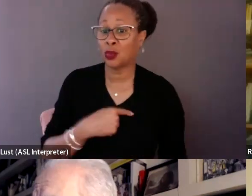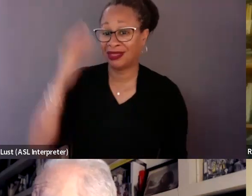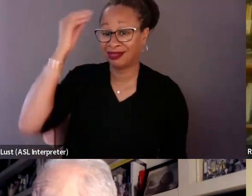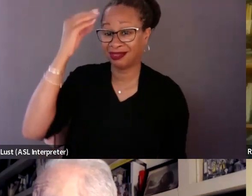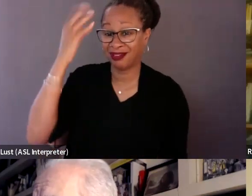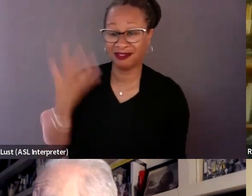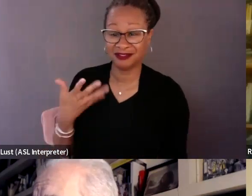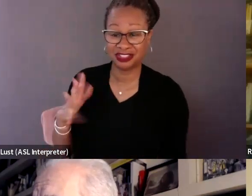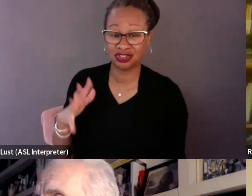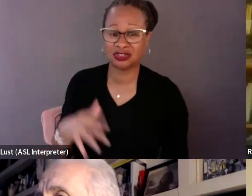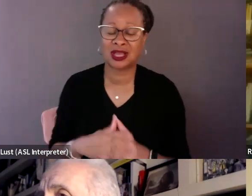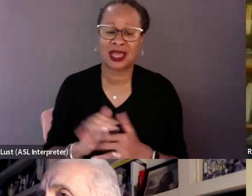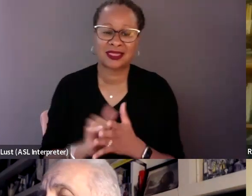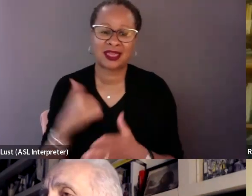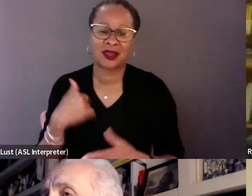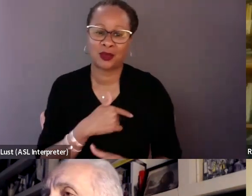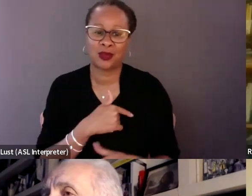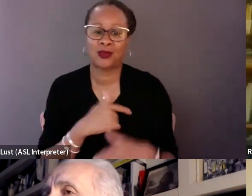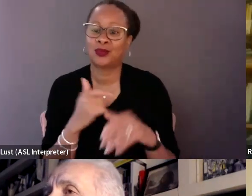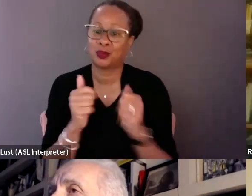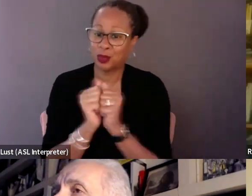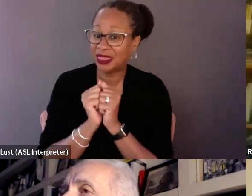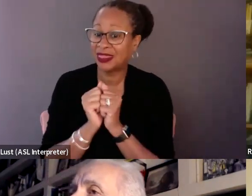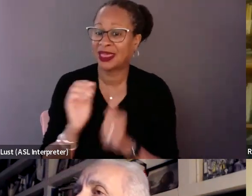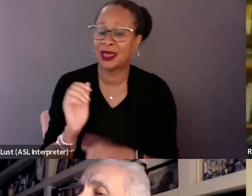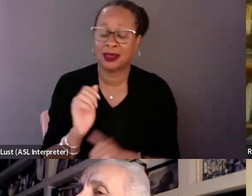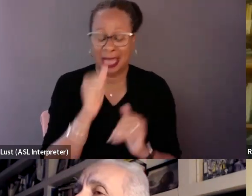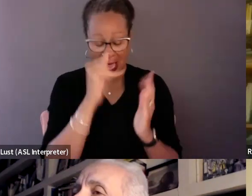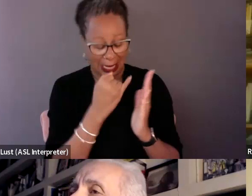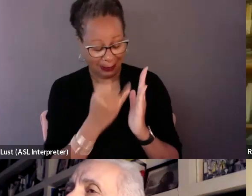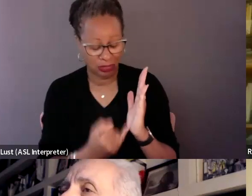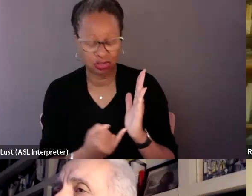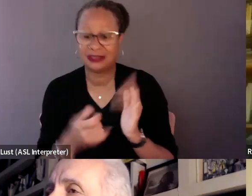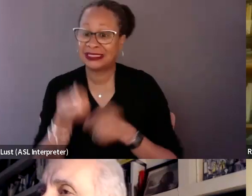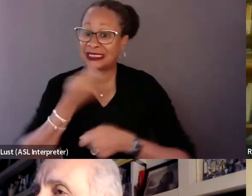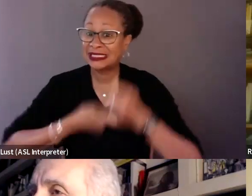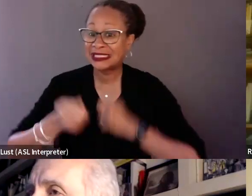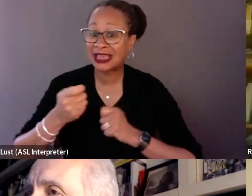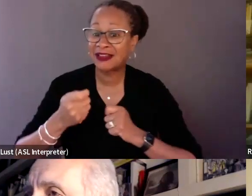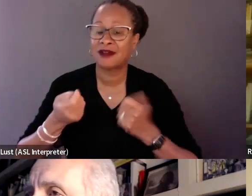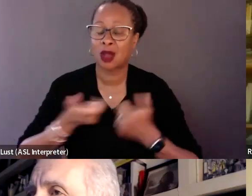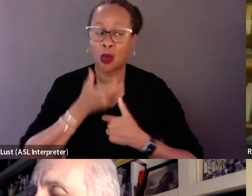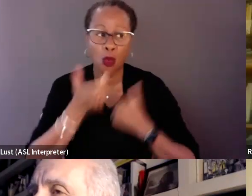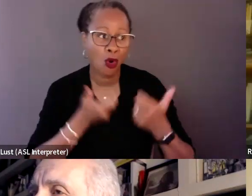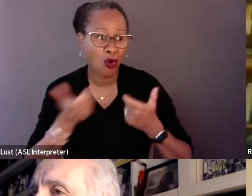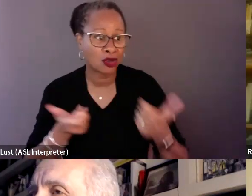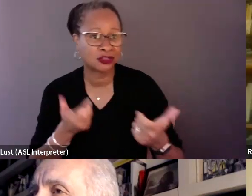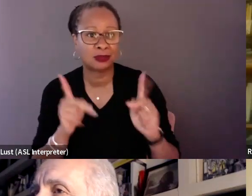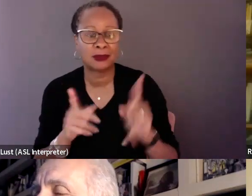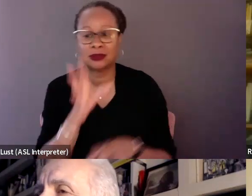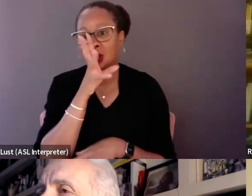is that with animation, we could, instead of just watching people